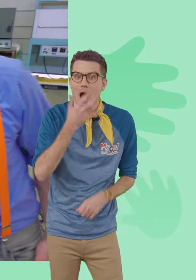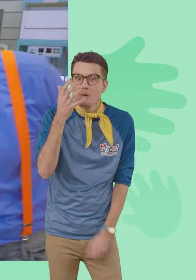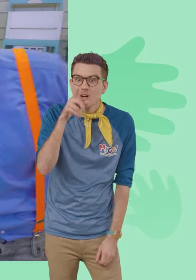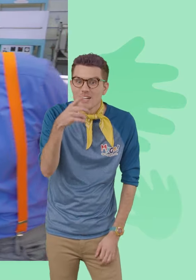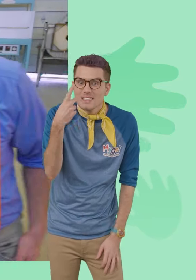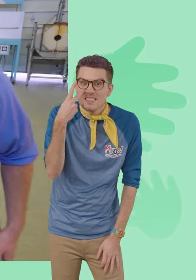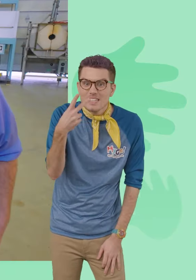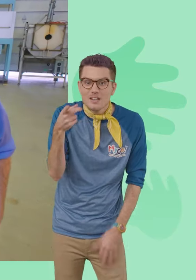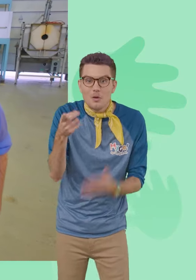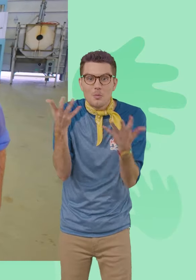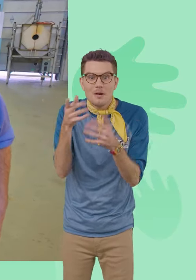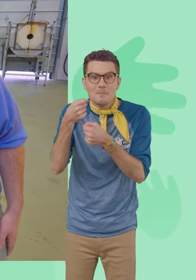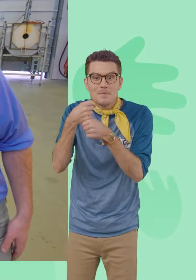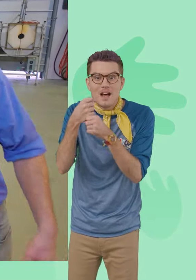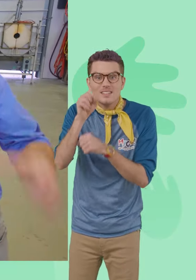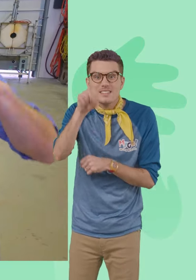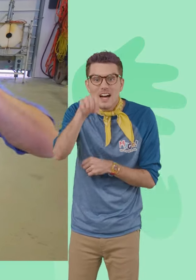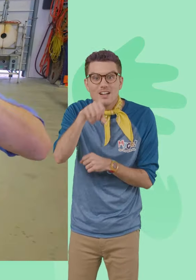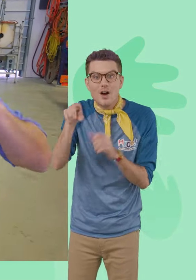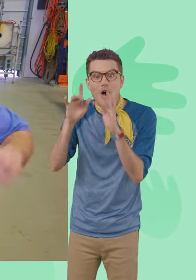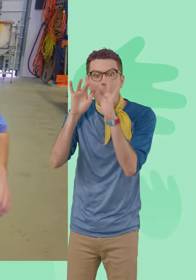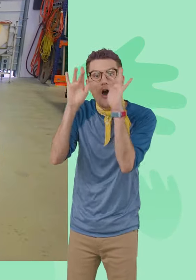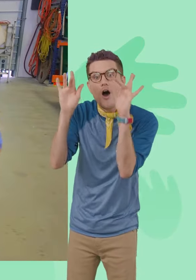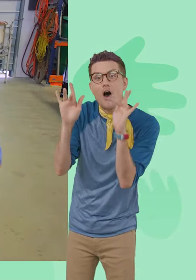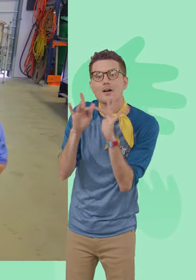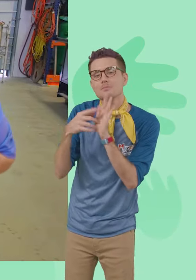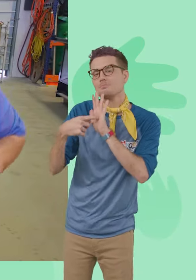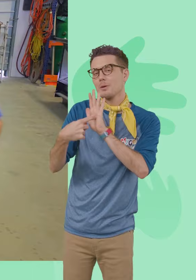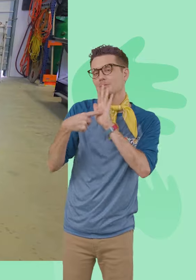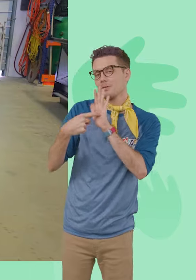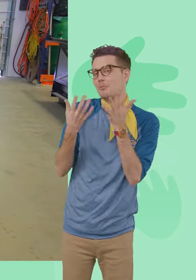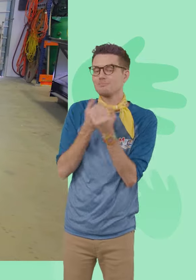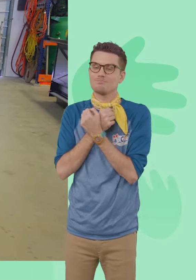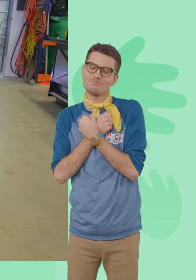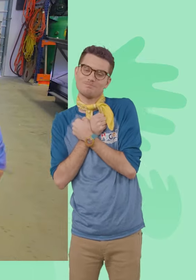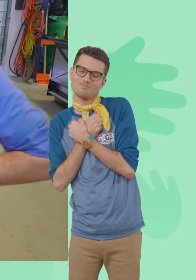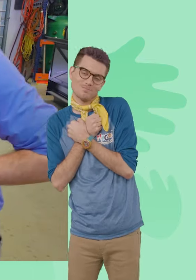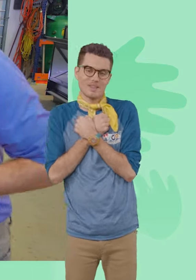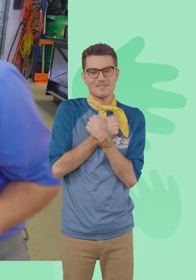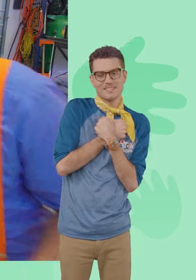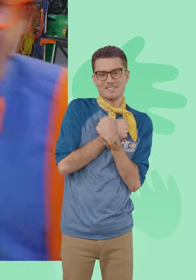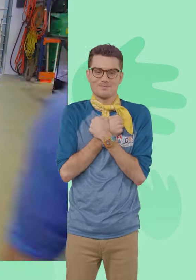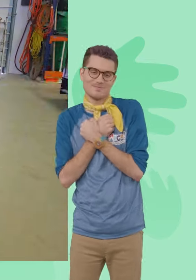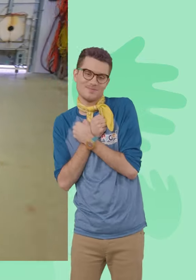Oh, do you see what she's making? Yeah, it's a heart. Yeah, a symbol of love.